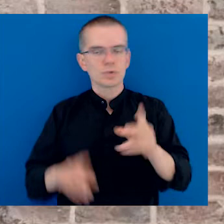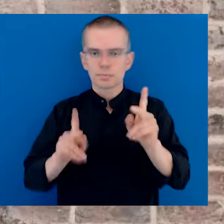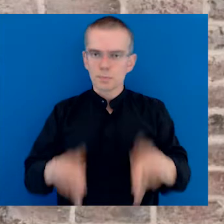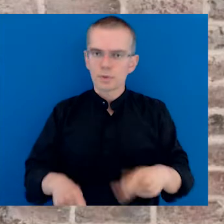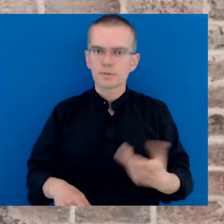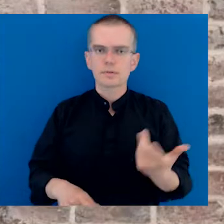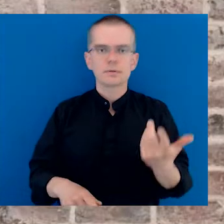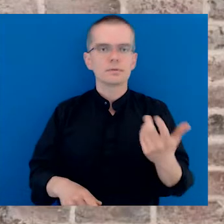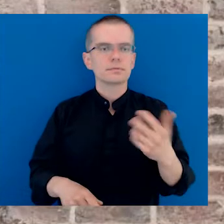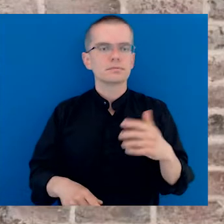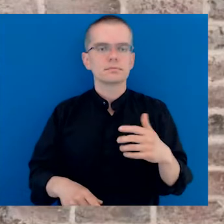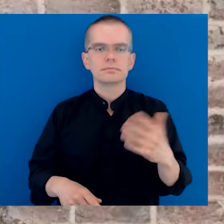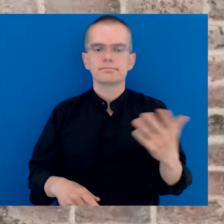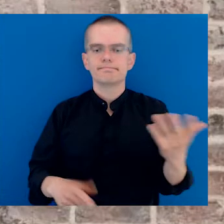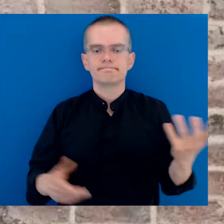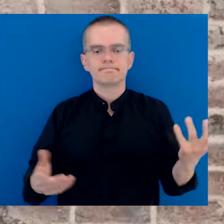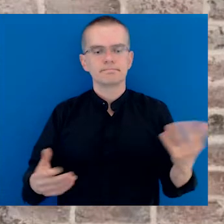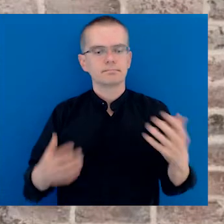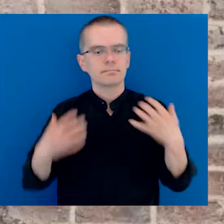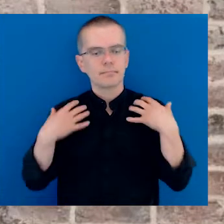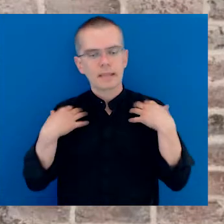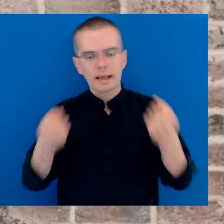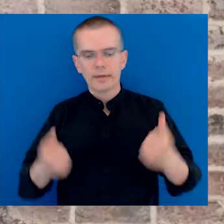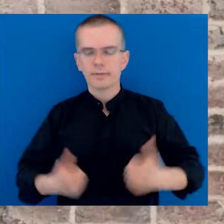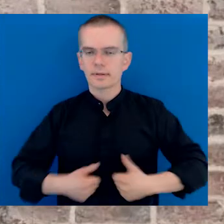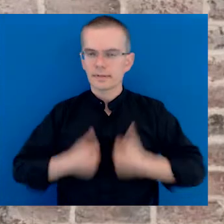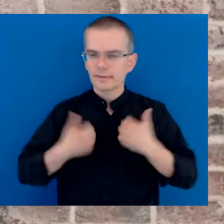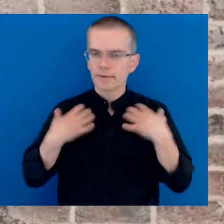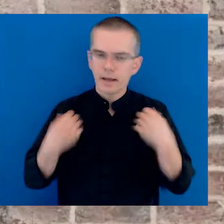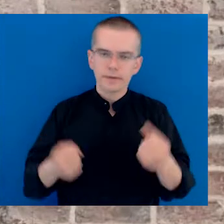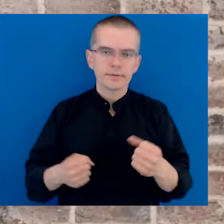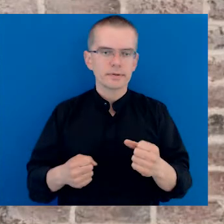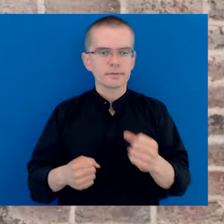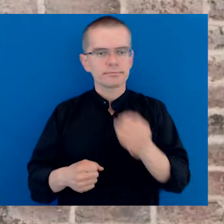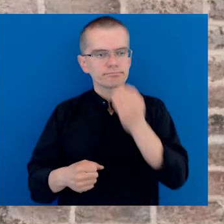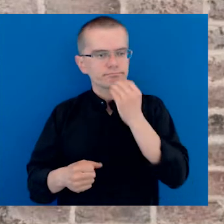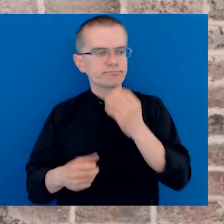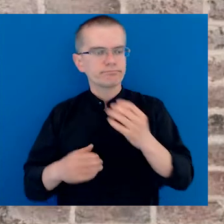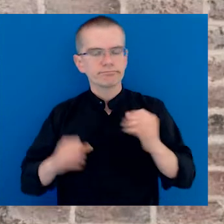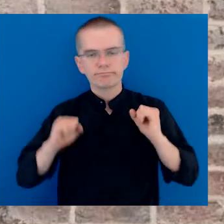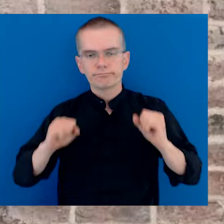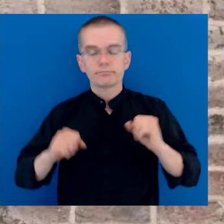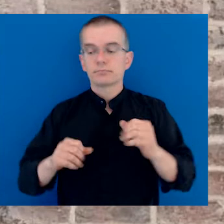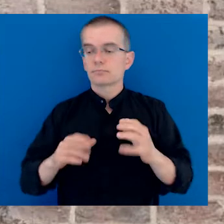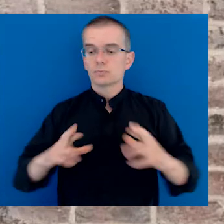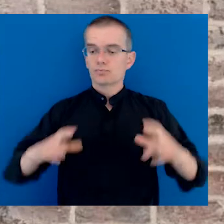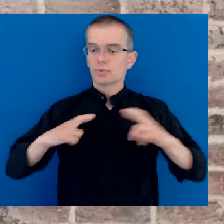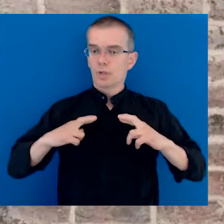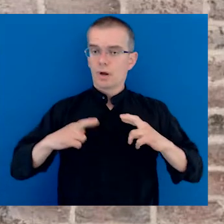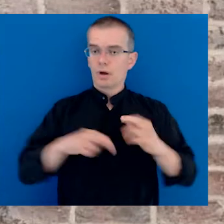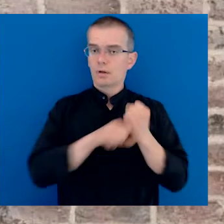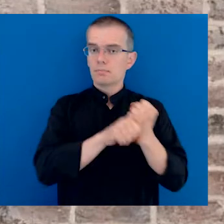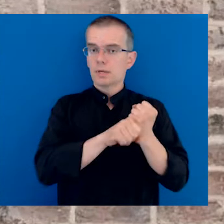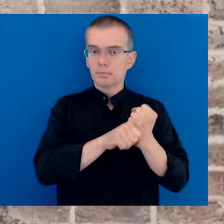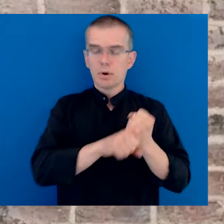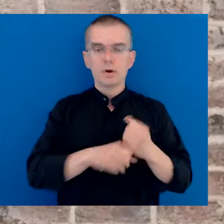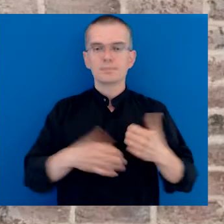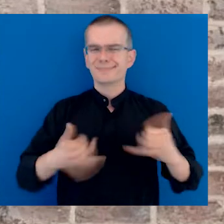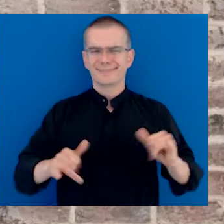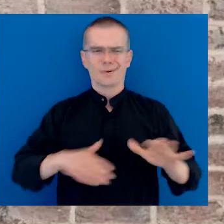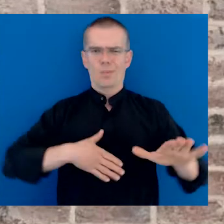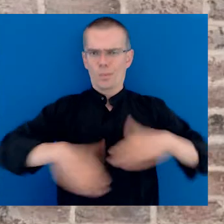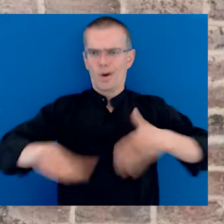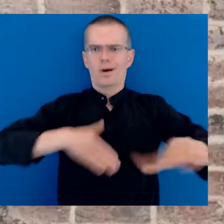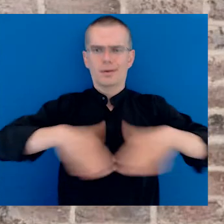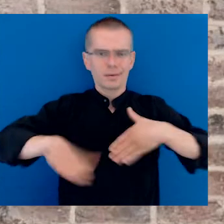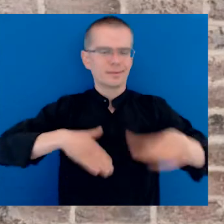citizen. He had a healthy lifestyle. Even after he retired from baseball, he was like walking